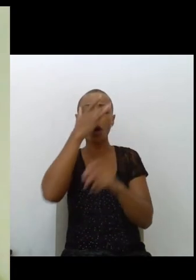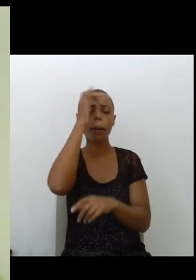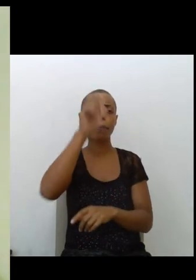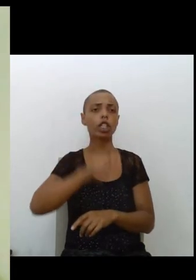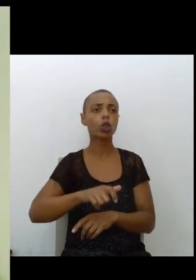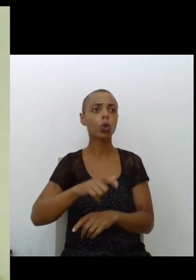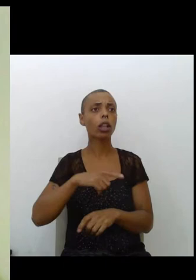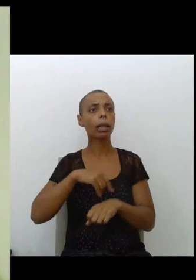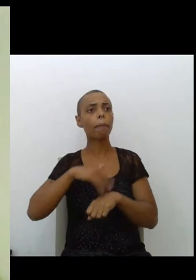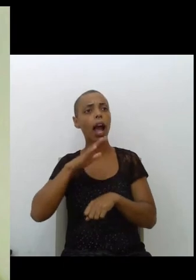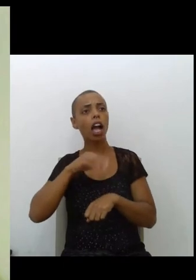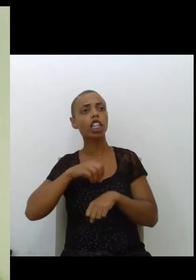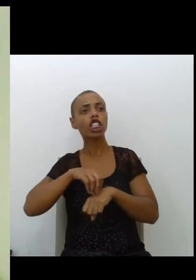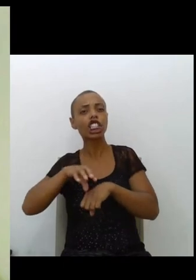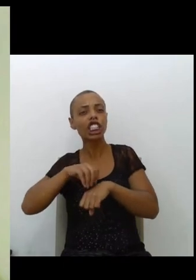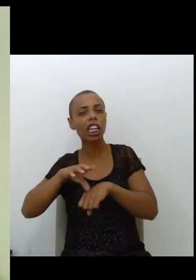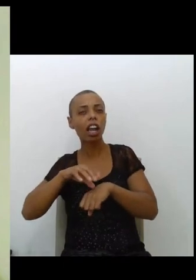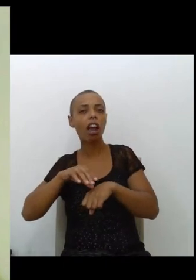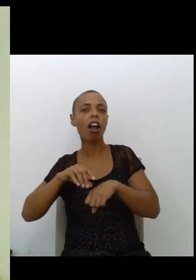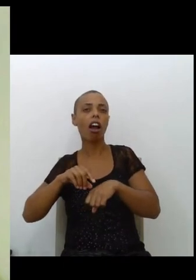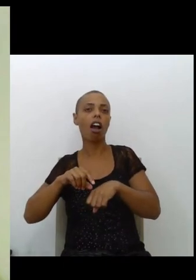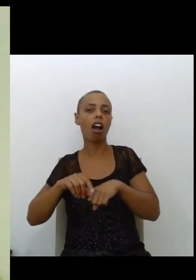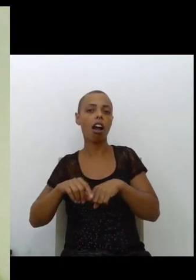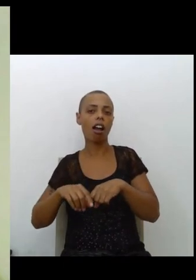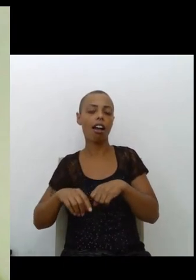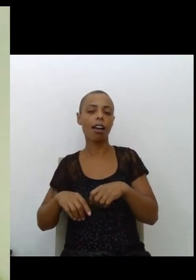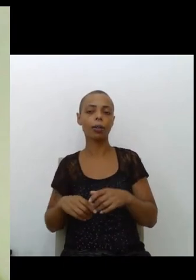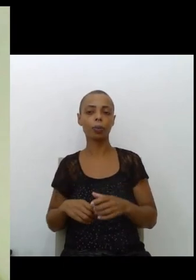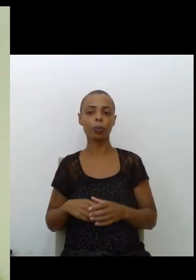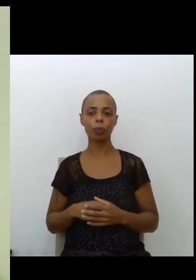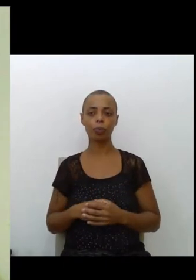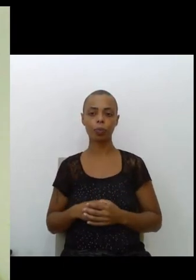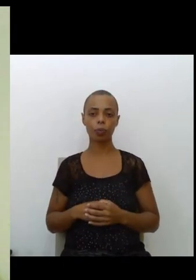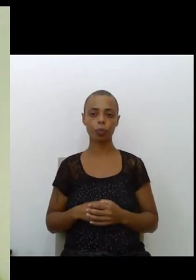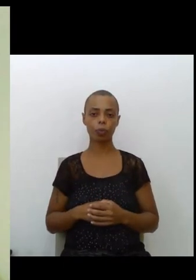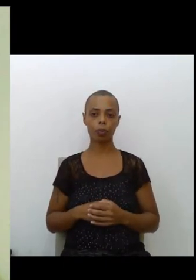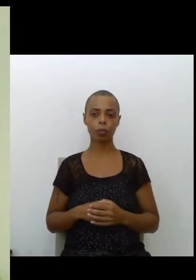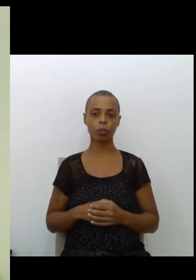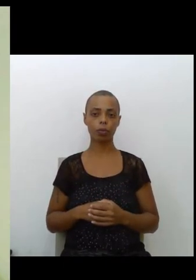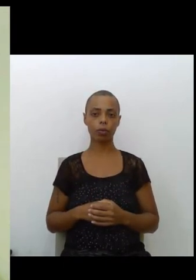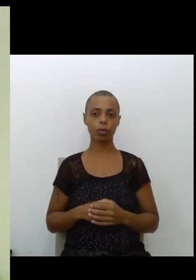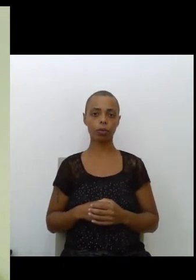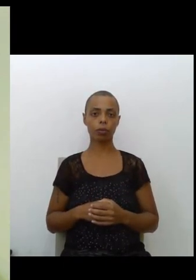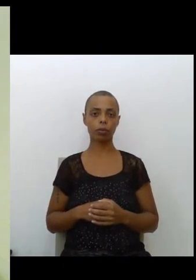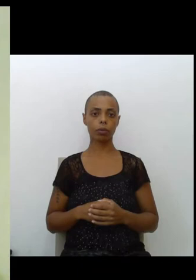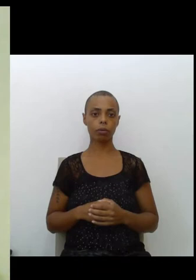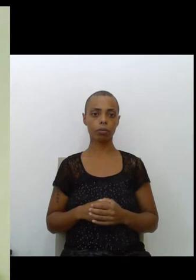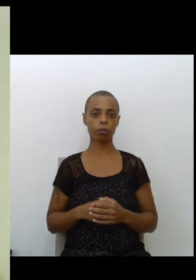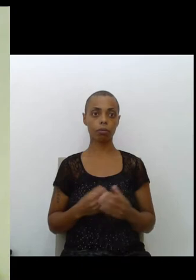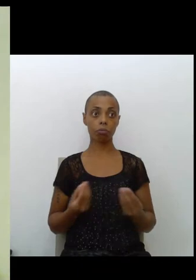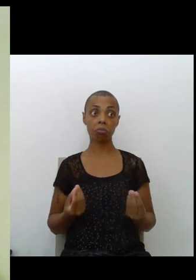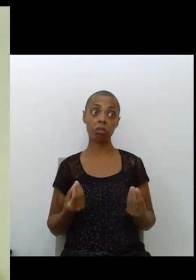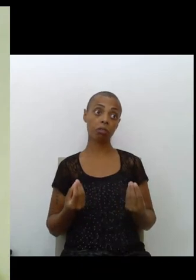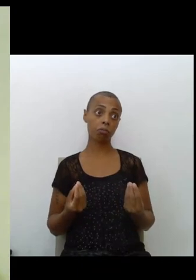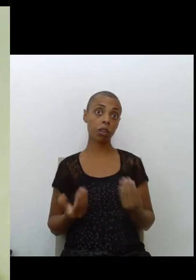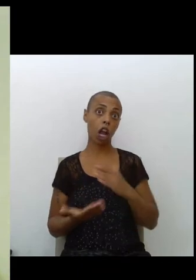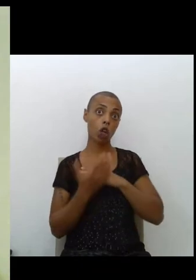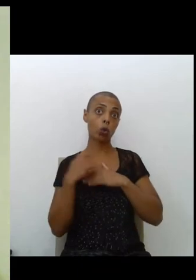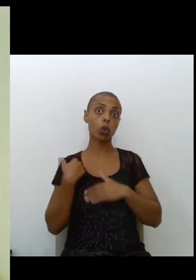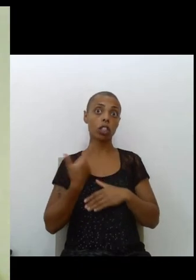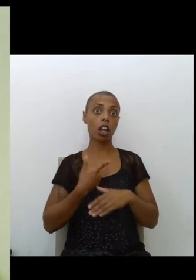that uh that goes in in in that direction and then finally we look at